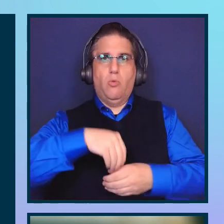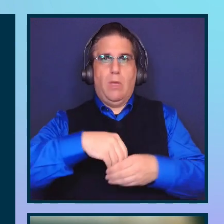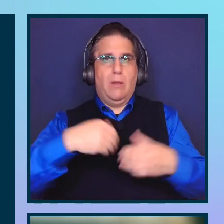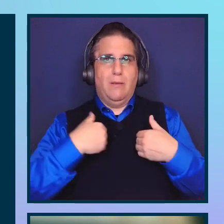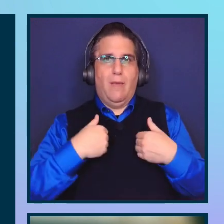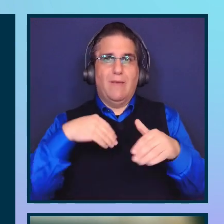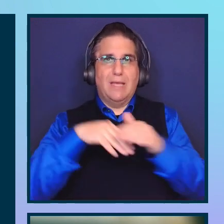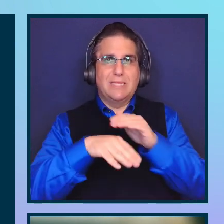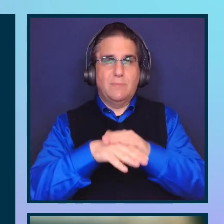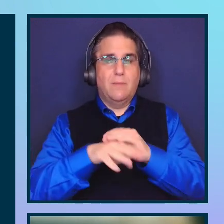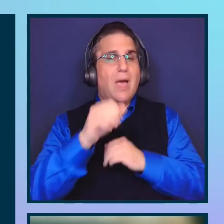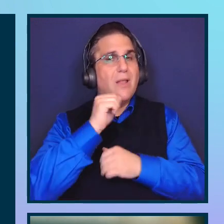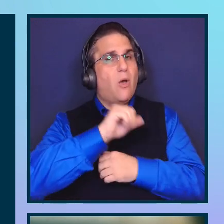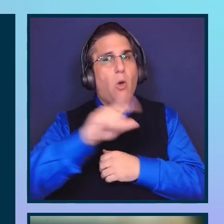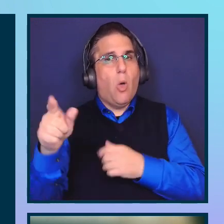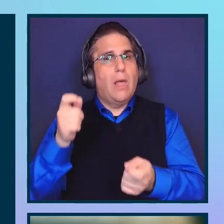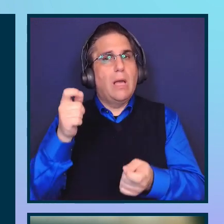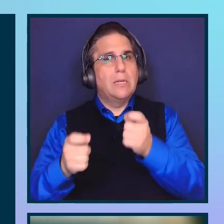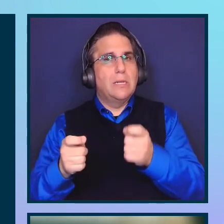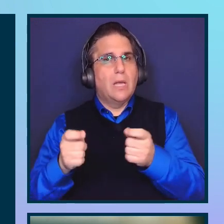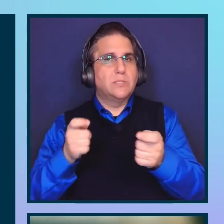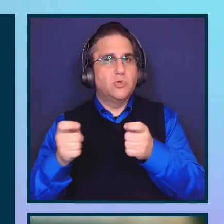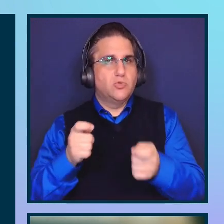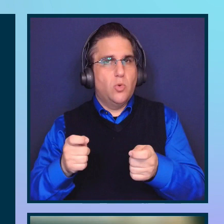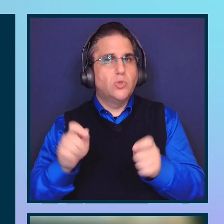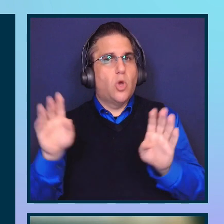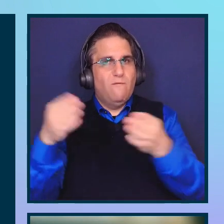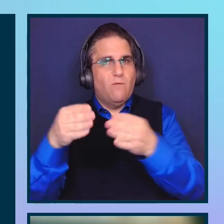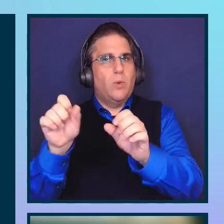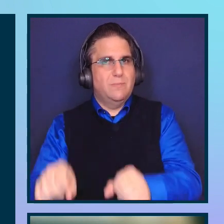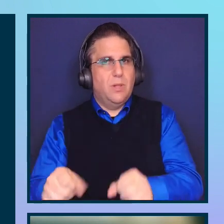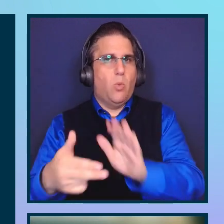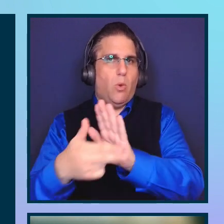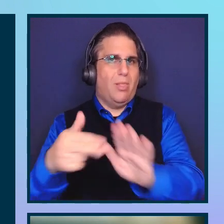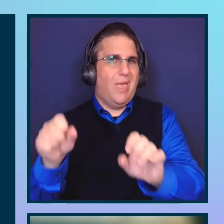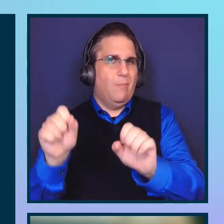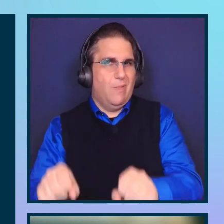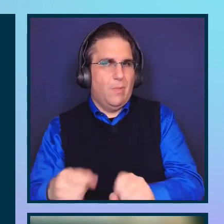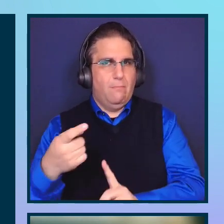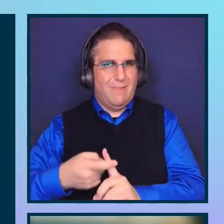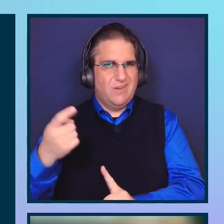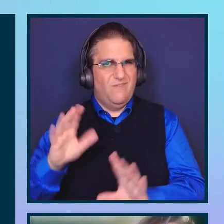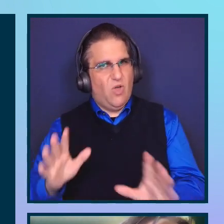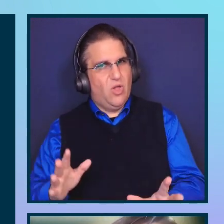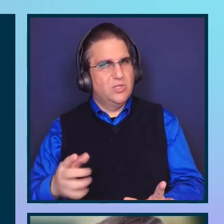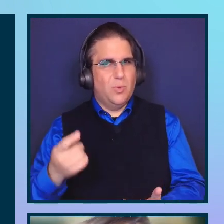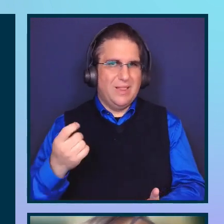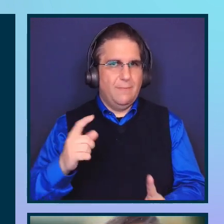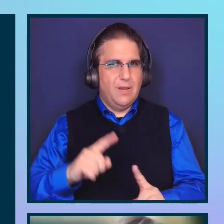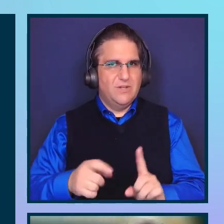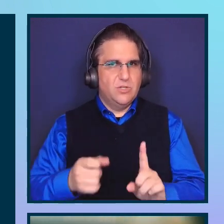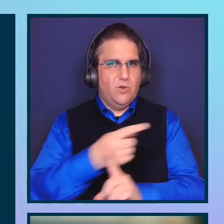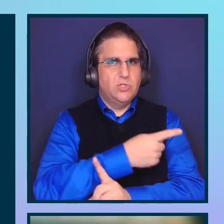custom controls are focusable and or labeled by default. So we've got a little bit of divergence there. It's important to